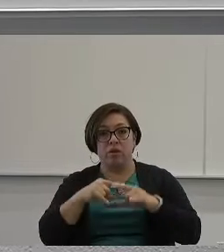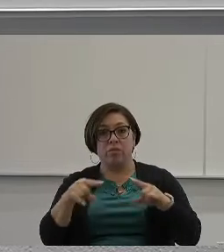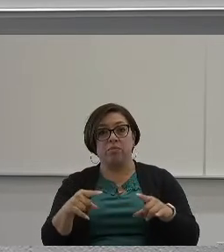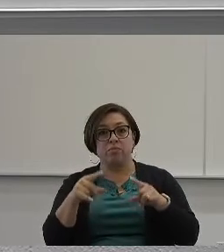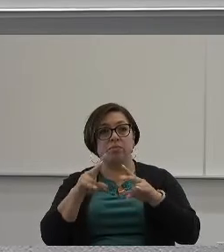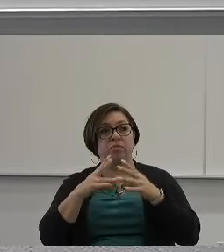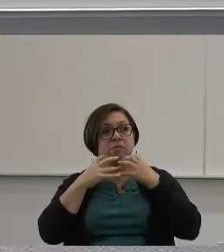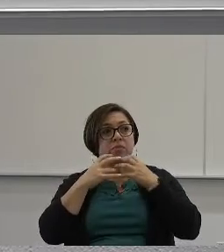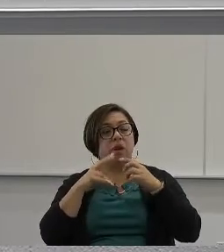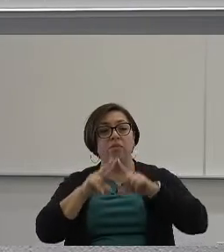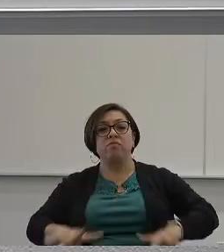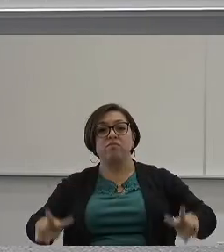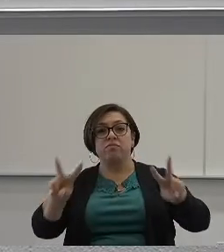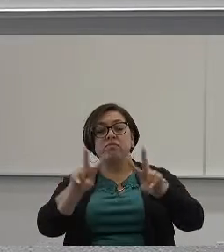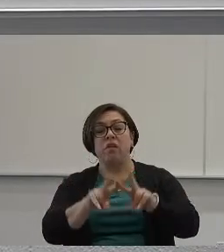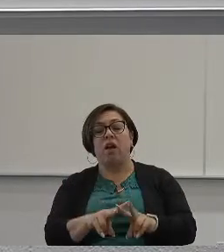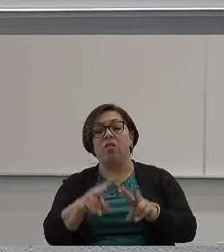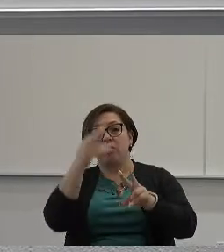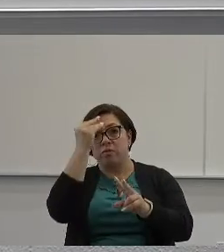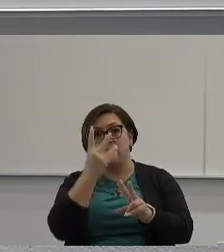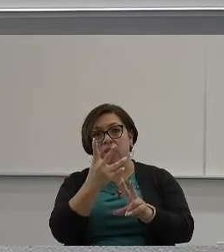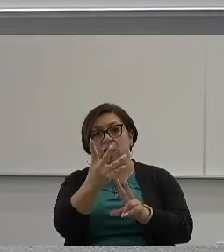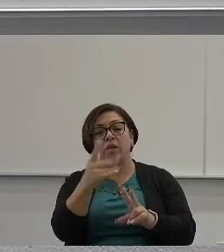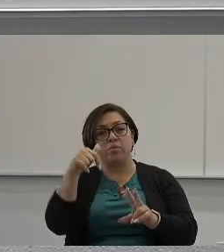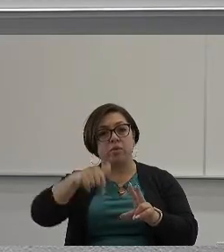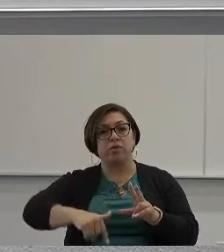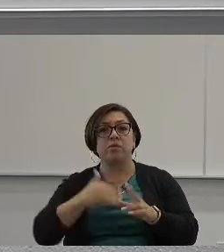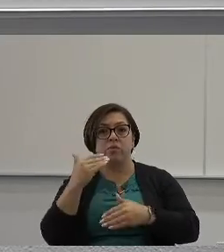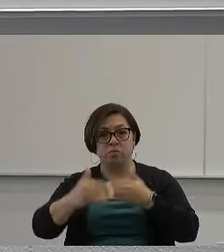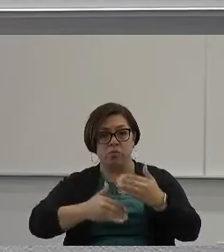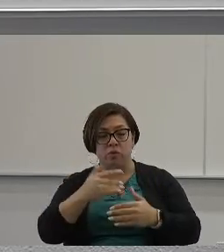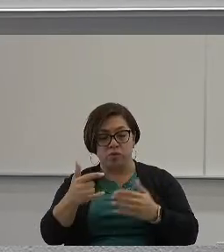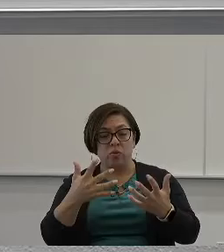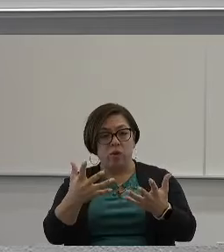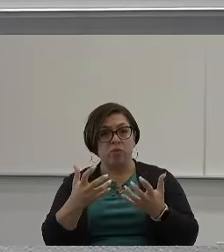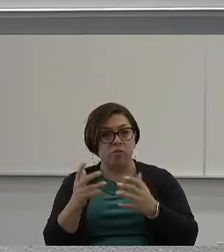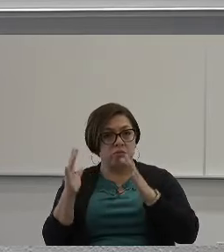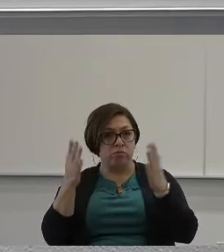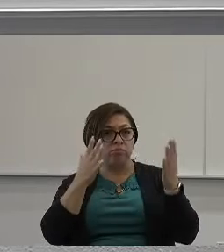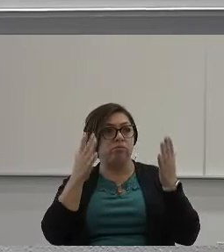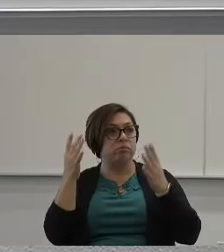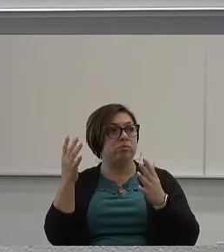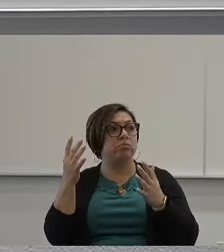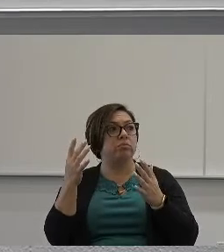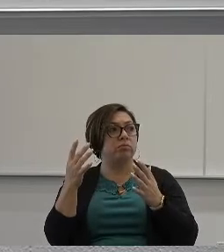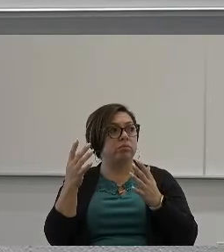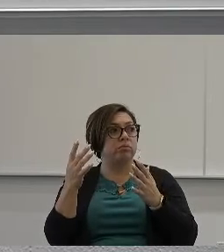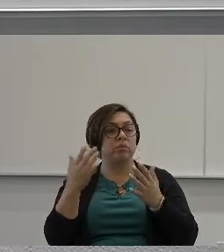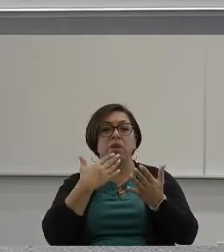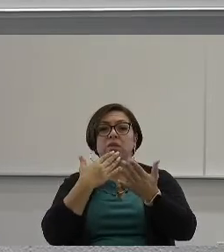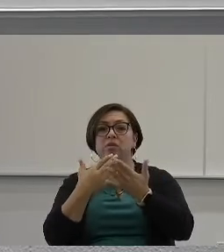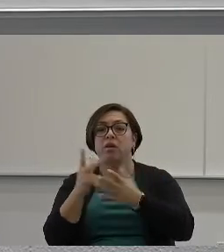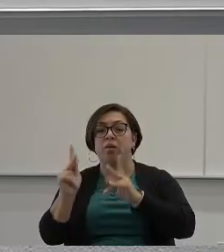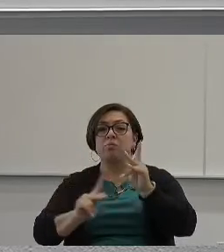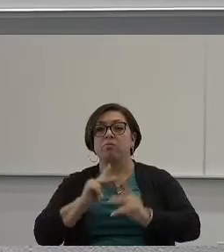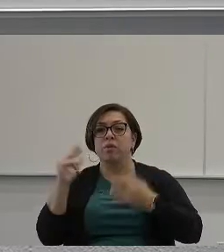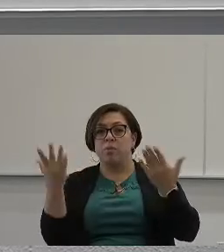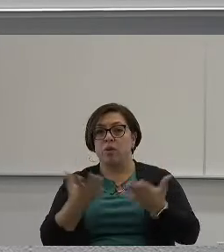and assisted us in this process. So I certainly want to recognize them as well as thanking the folks who are here with us